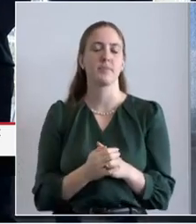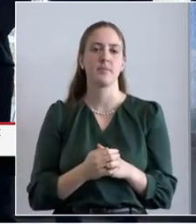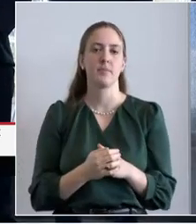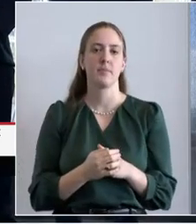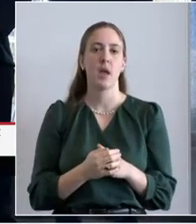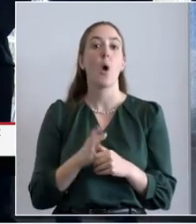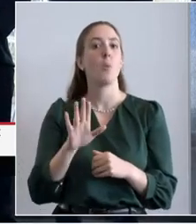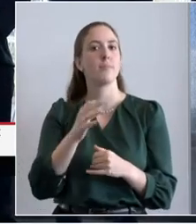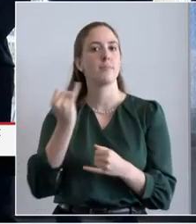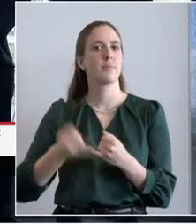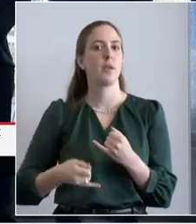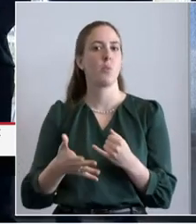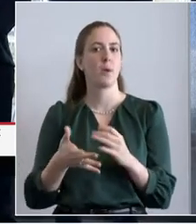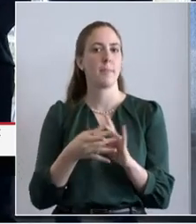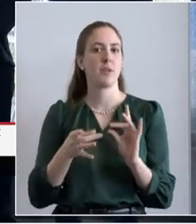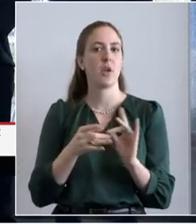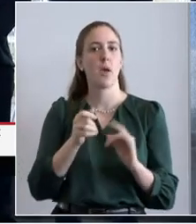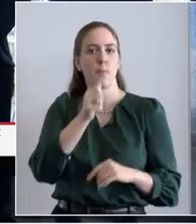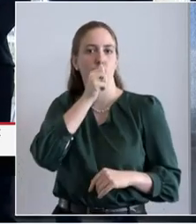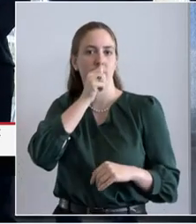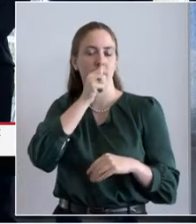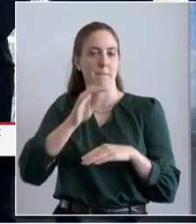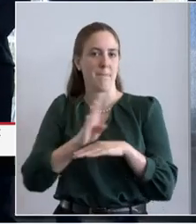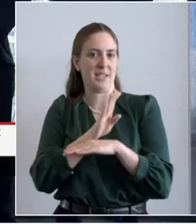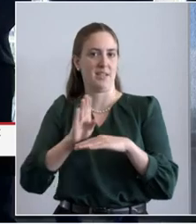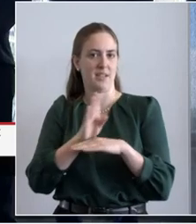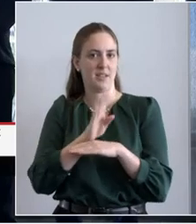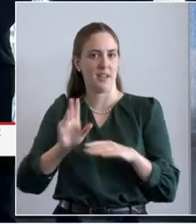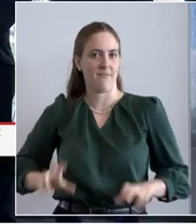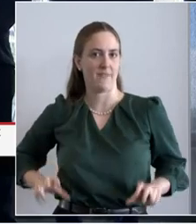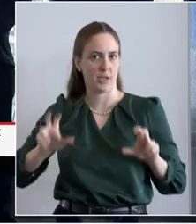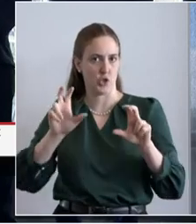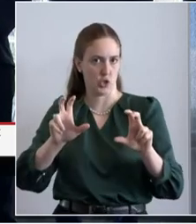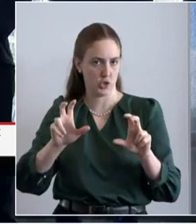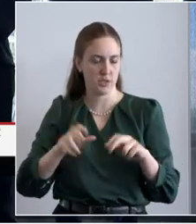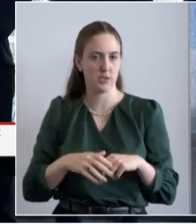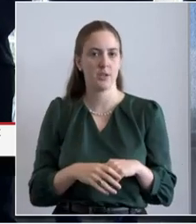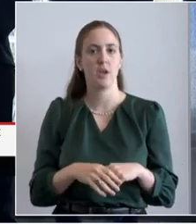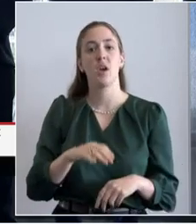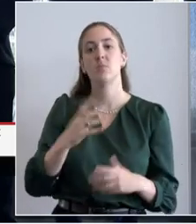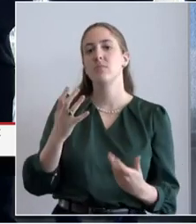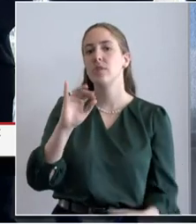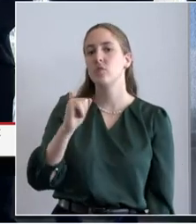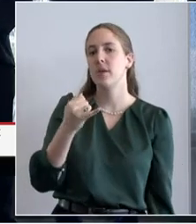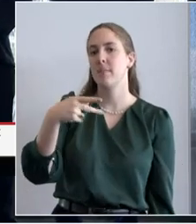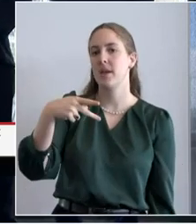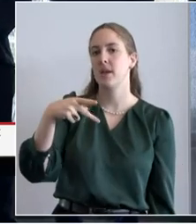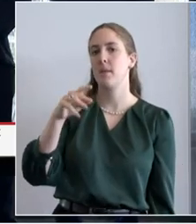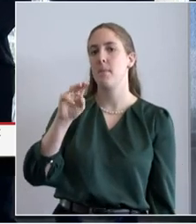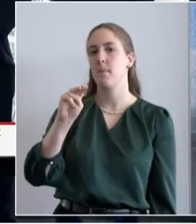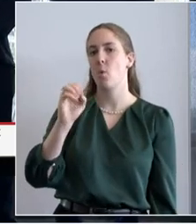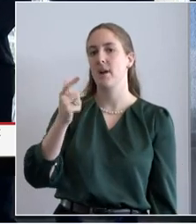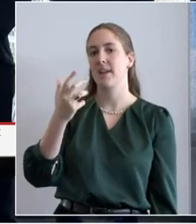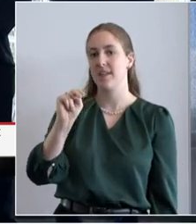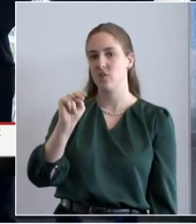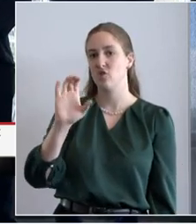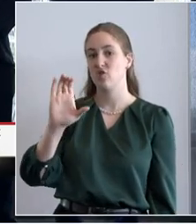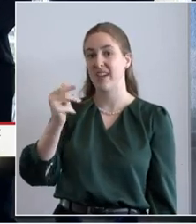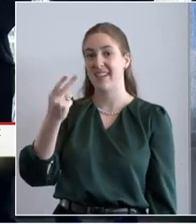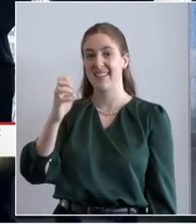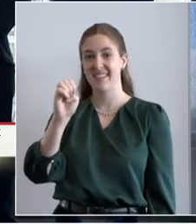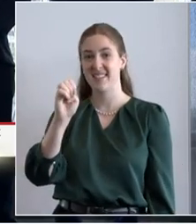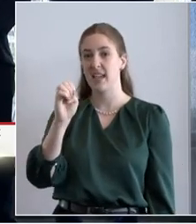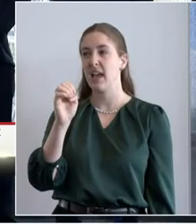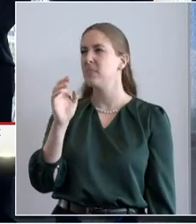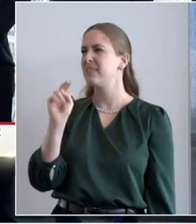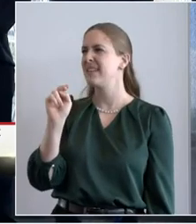quickly mention our private sector investors that include J.P. Morgan Chase. Nadine, are you here? I didn't see you